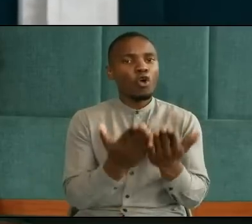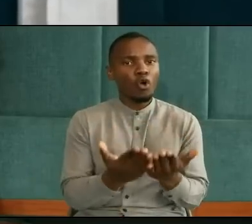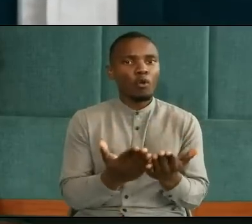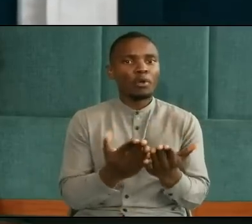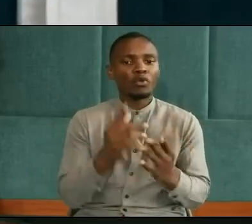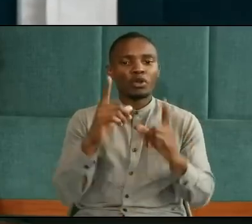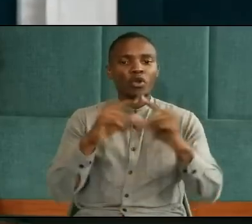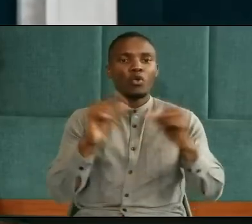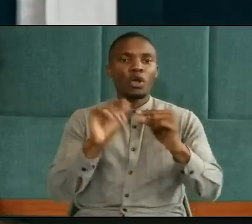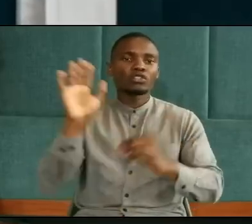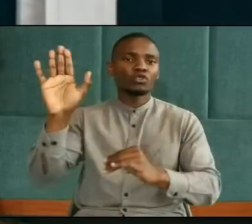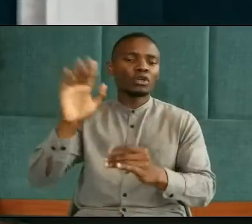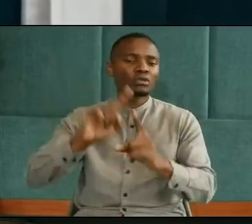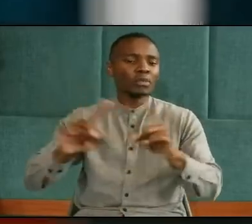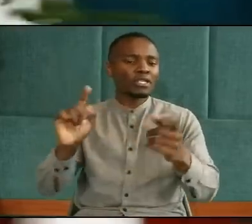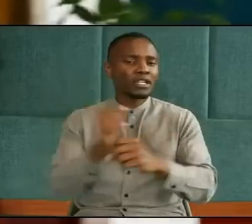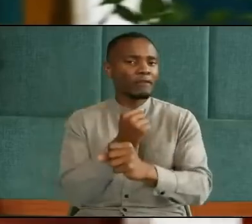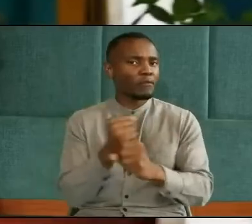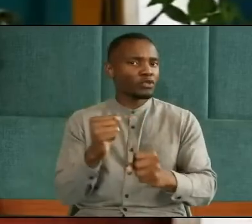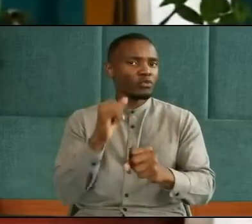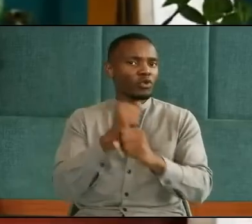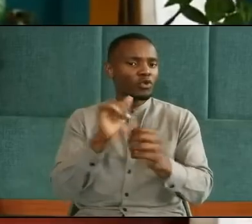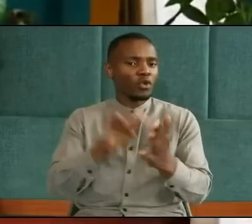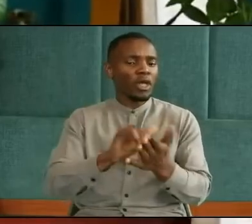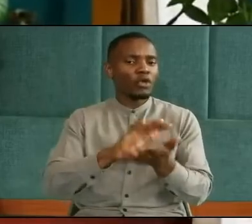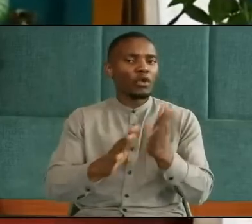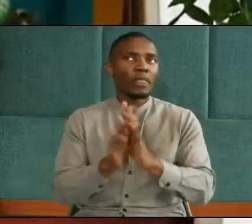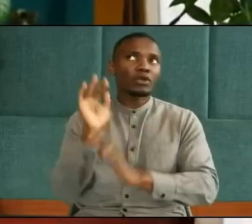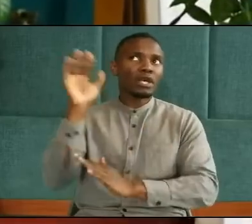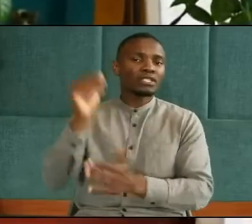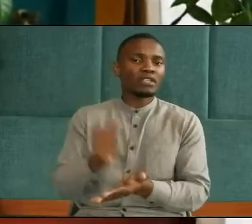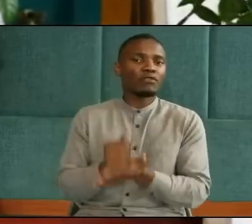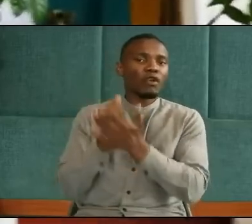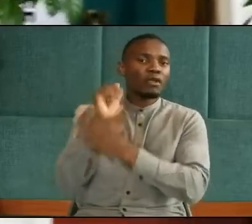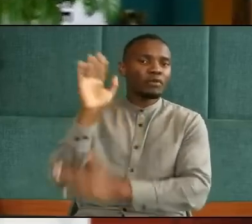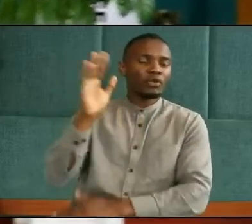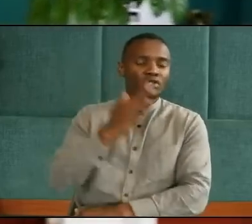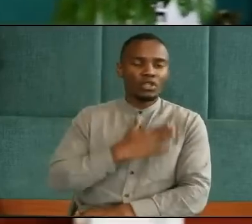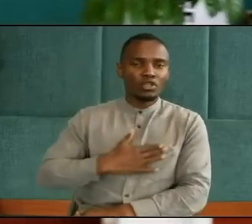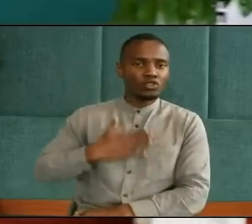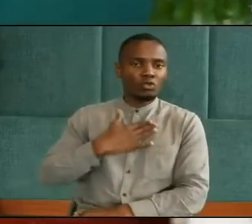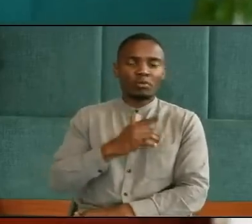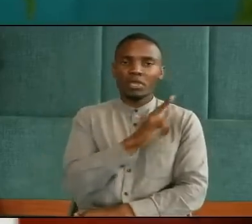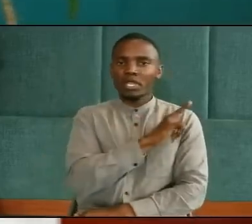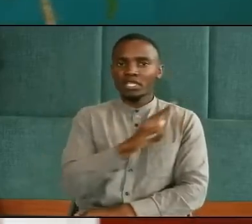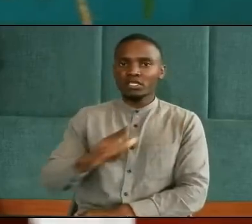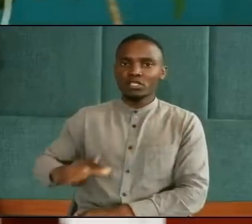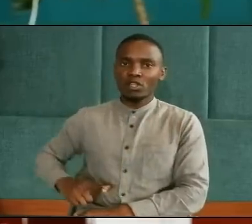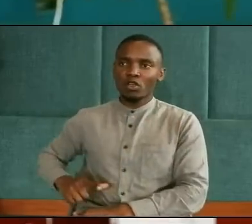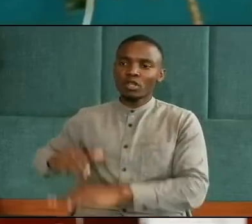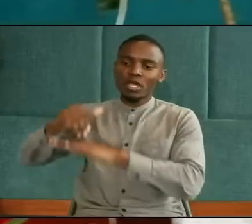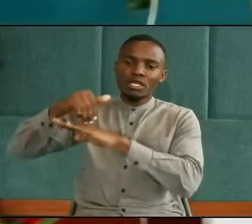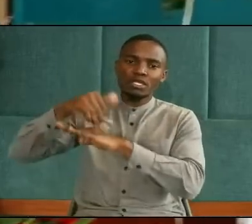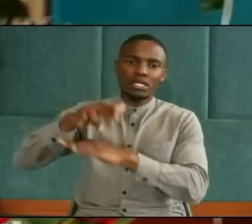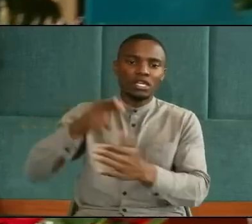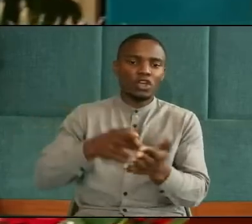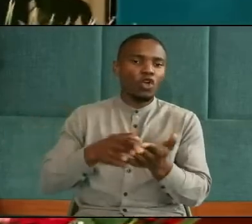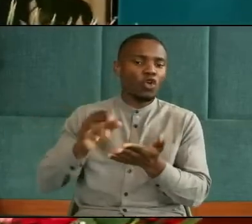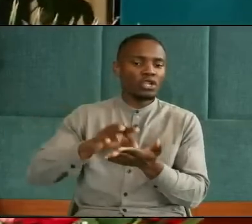so without we ask for your help. So please, Lord, send your Holy